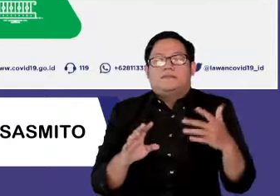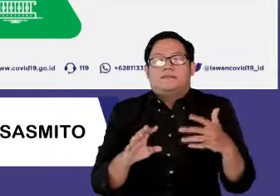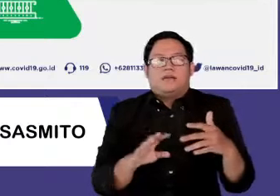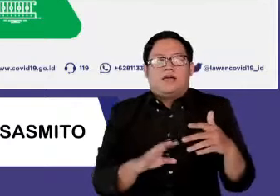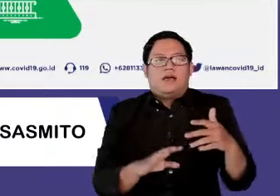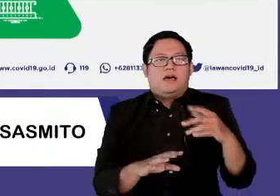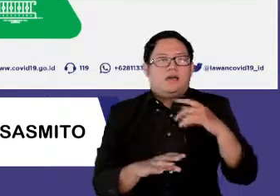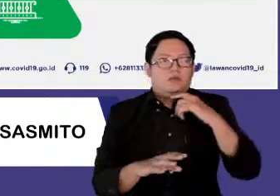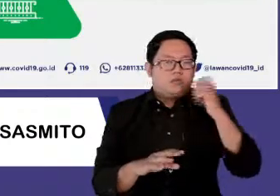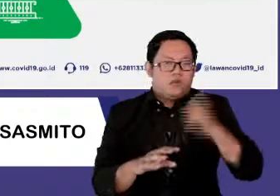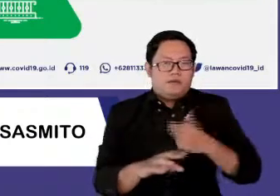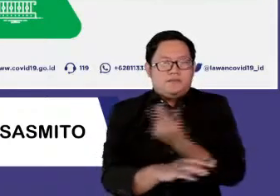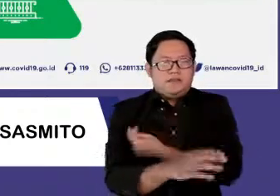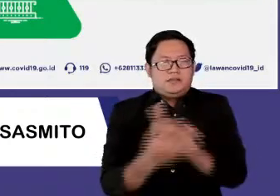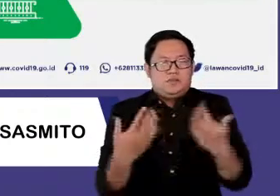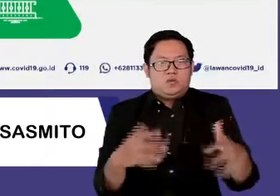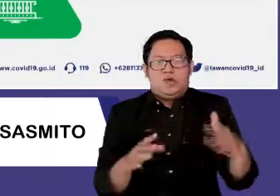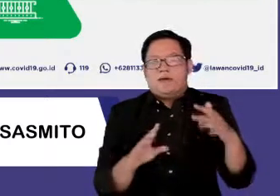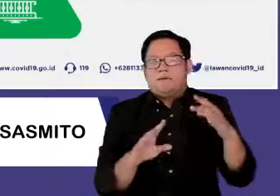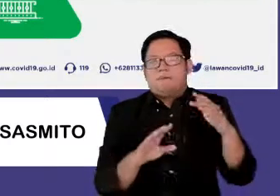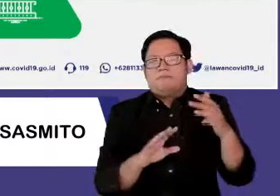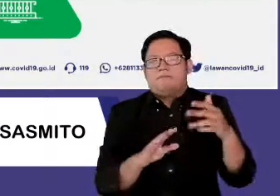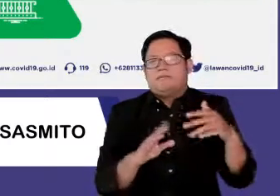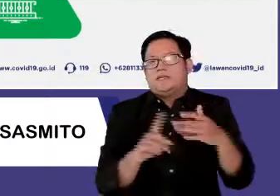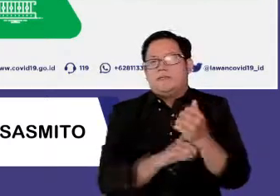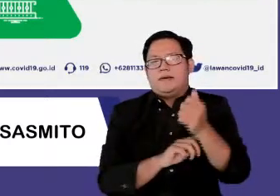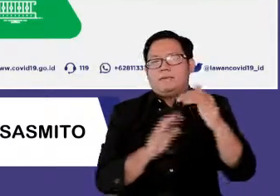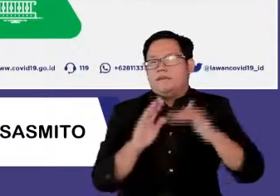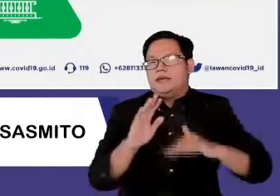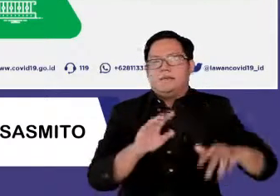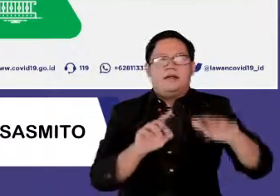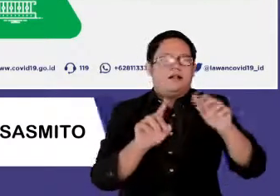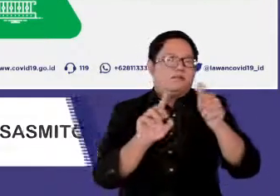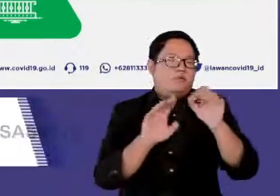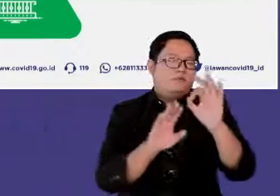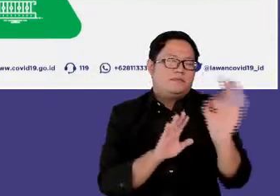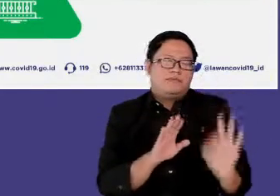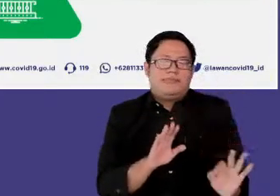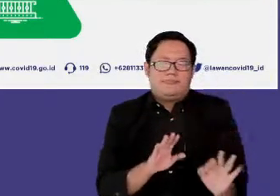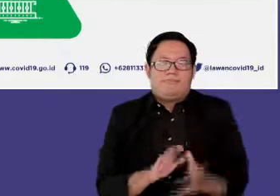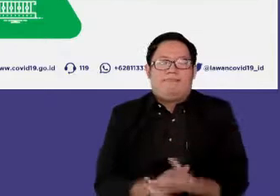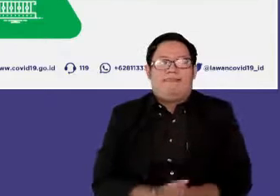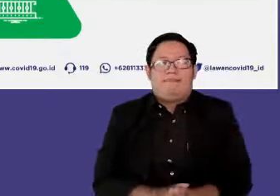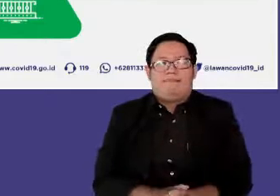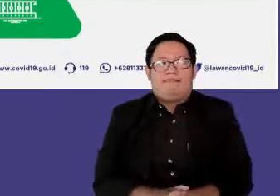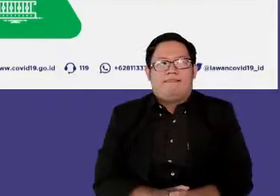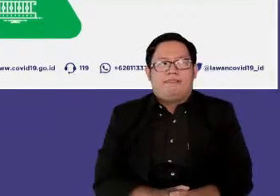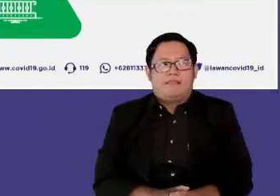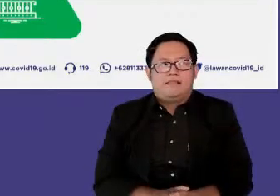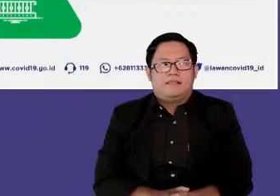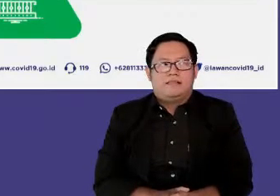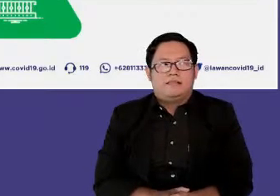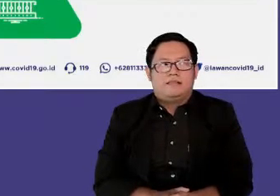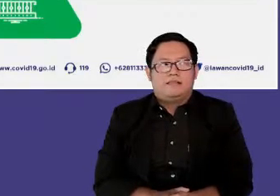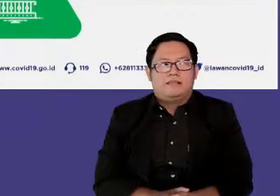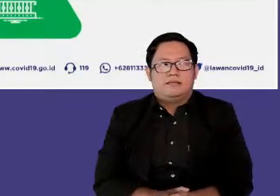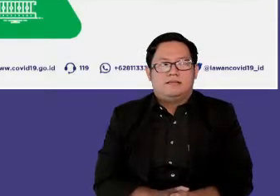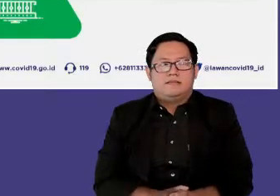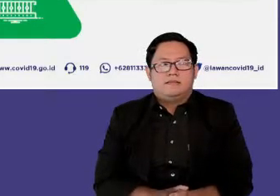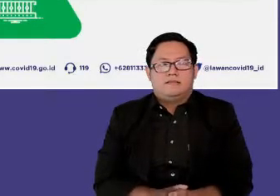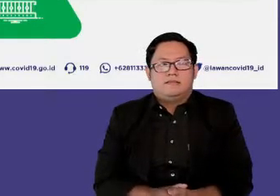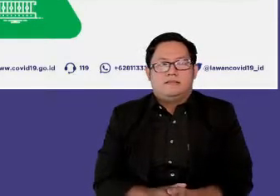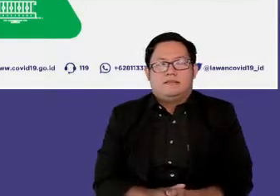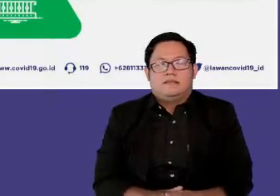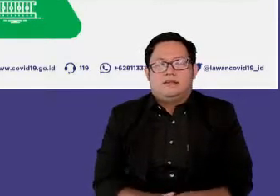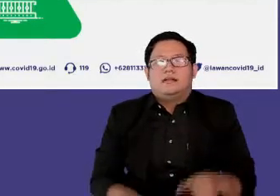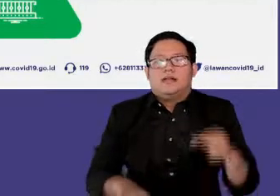elderly populations or above 60 years old. And each level 2 local government will be given 2 weeks to achieve